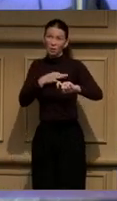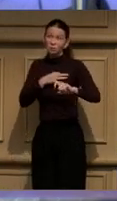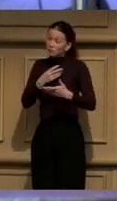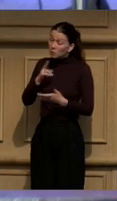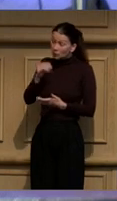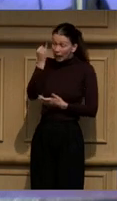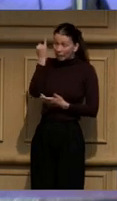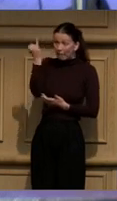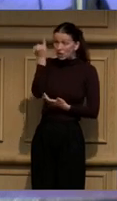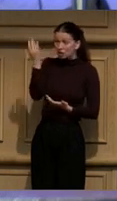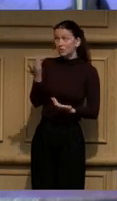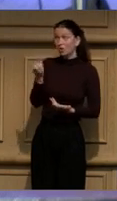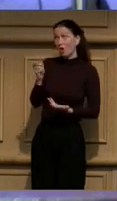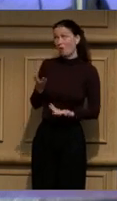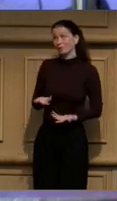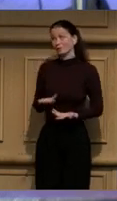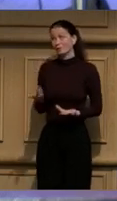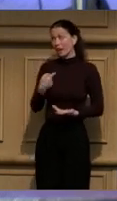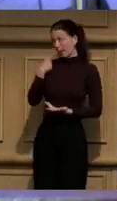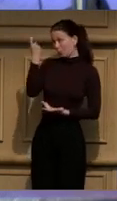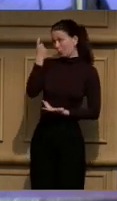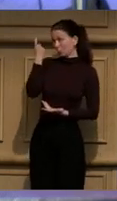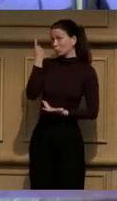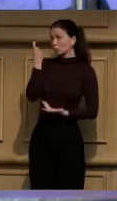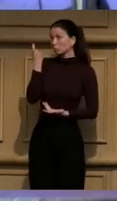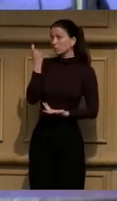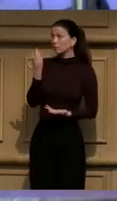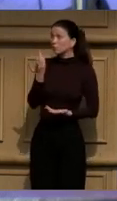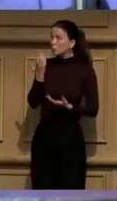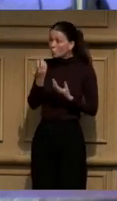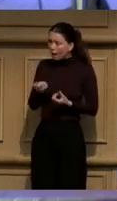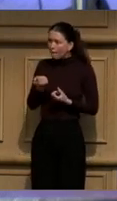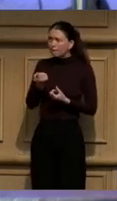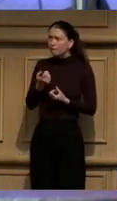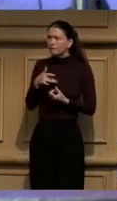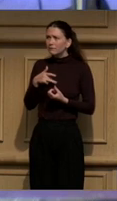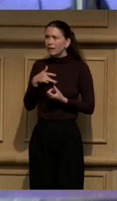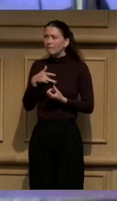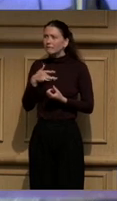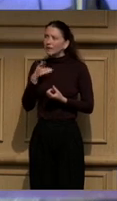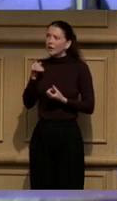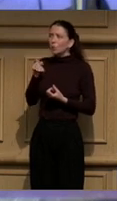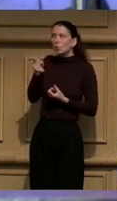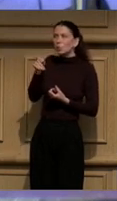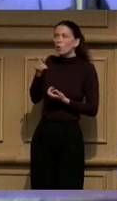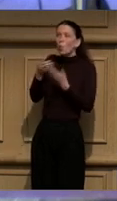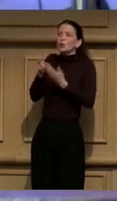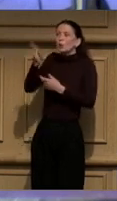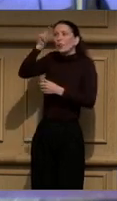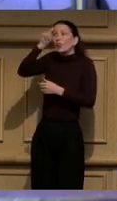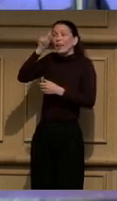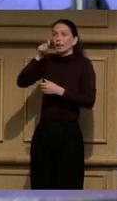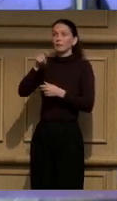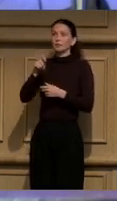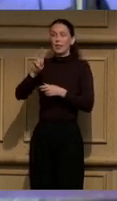have the, I'm wondering, is there a sense of what the next gen should be from